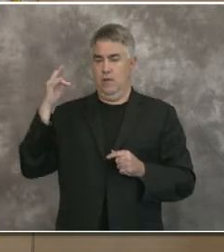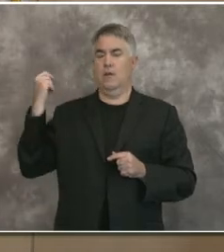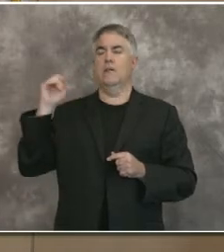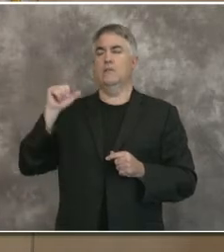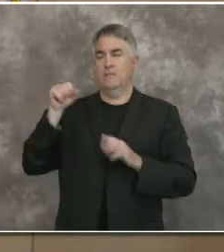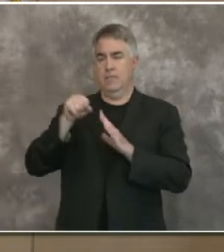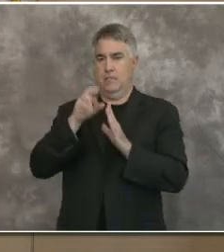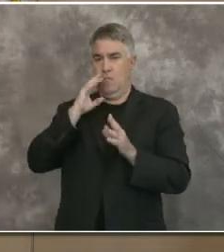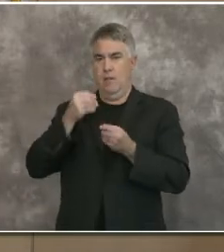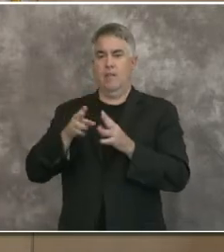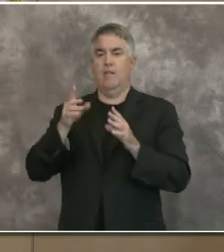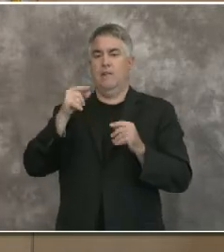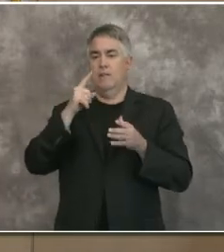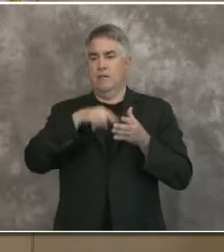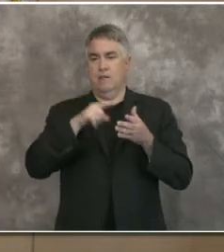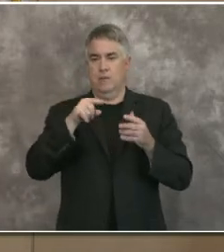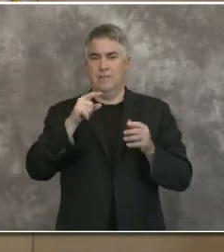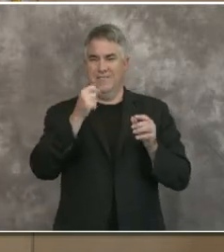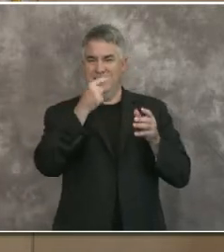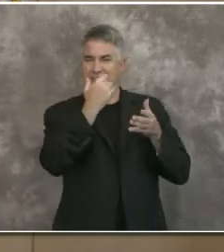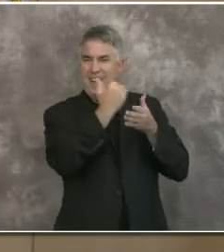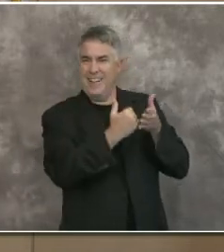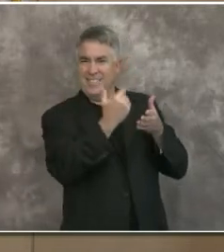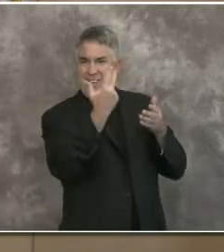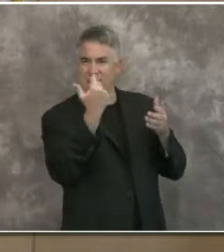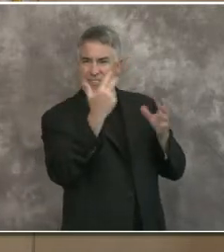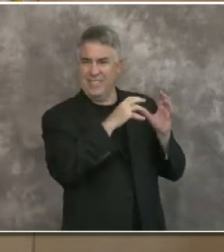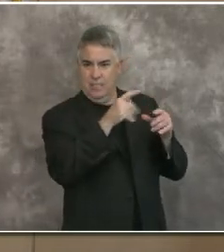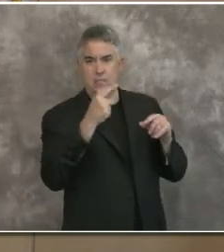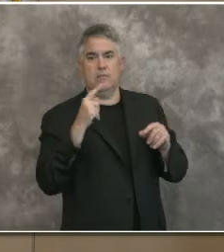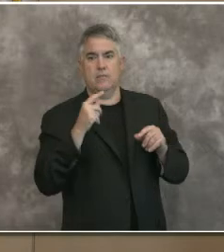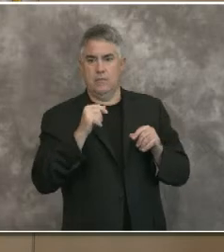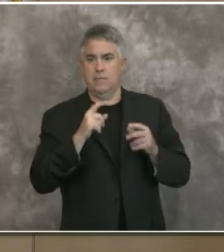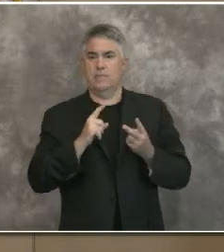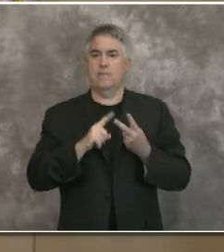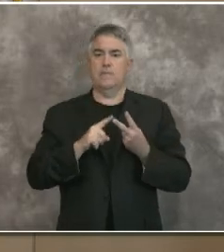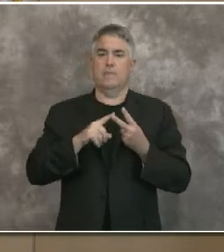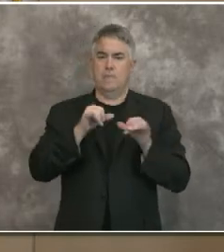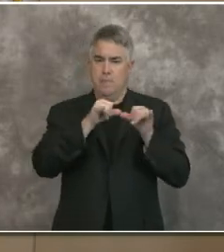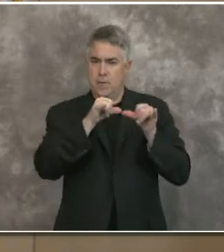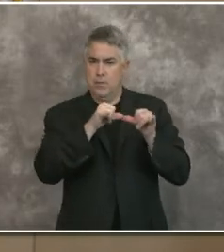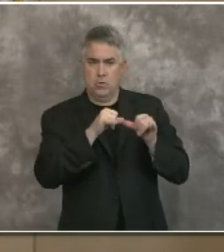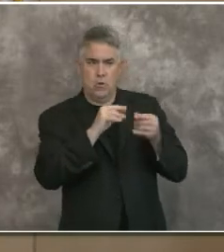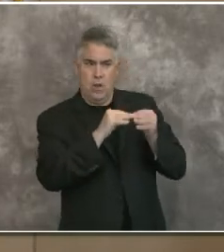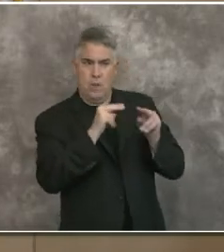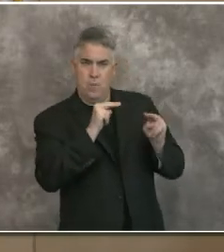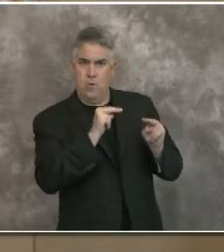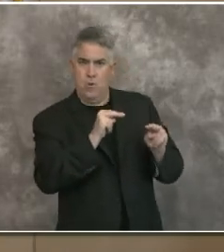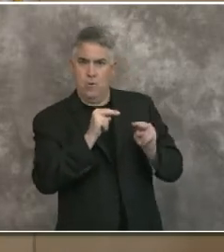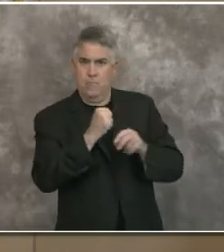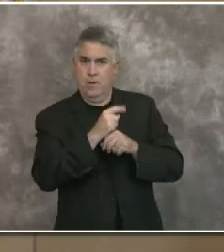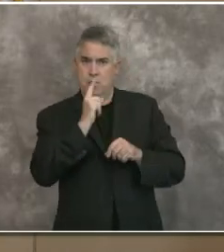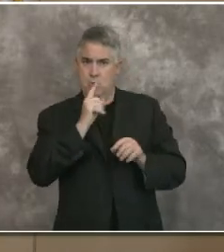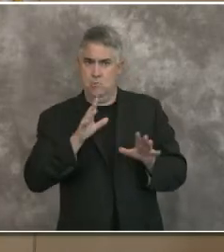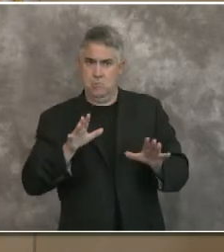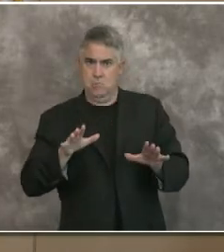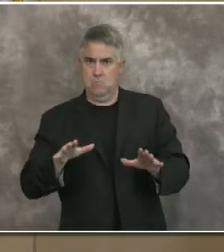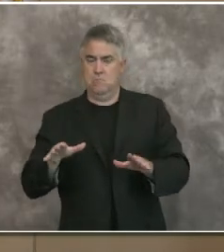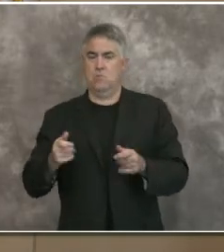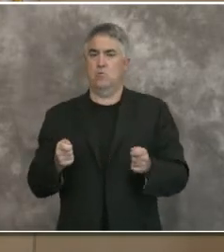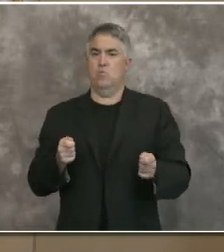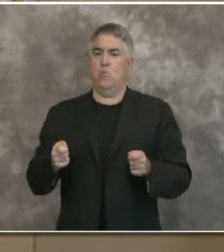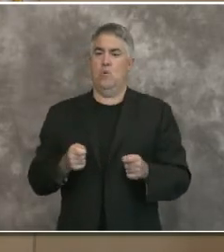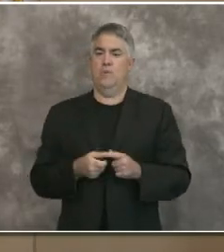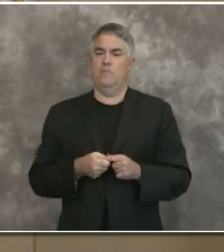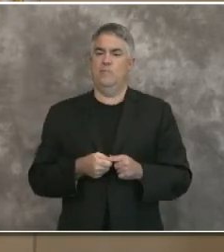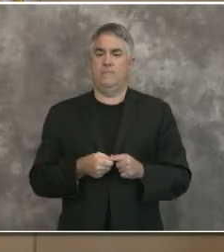being monitored as an attestation variance county. Locally, the county must